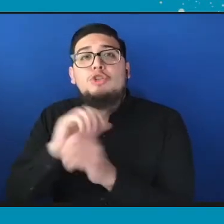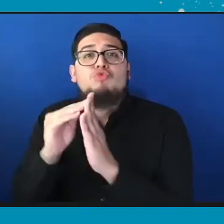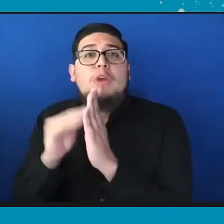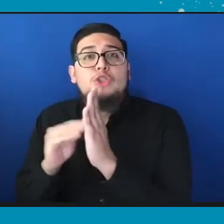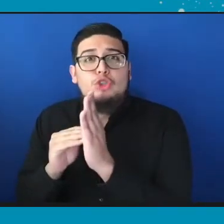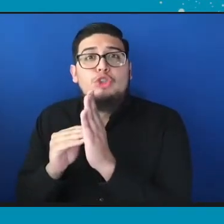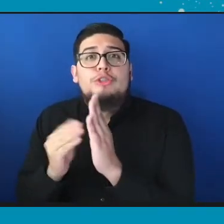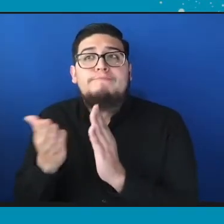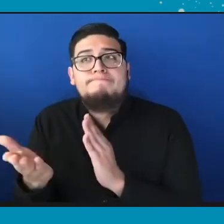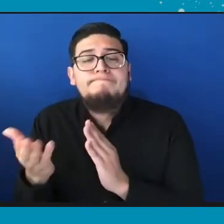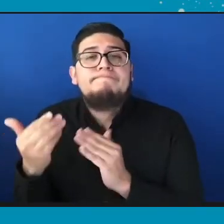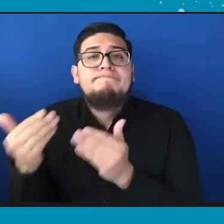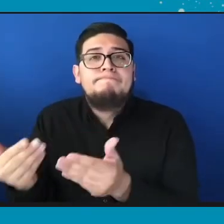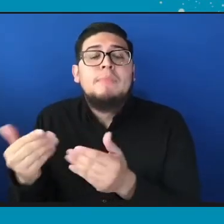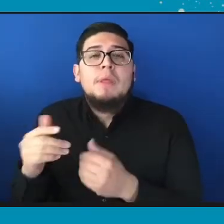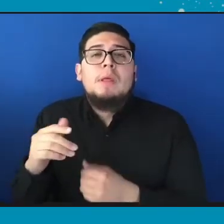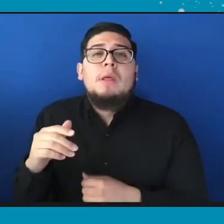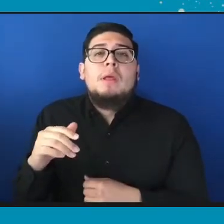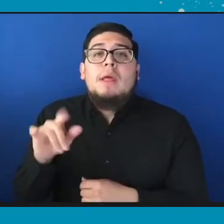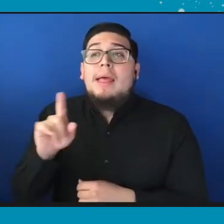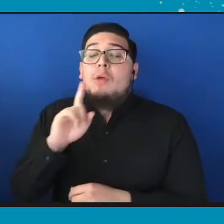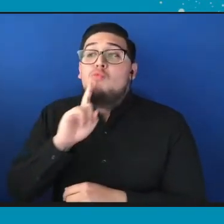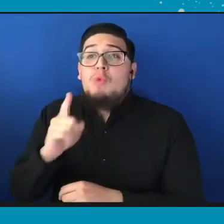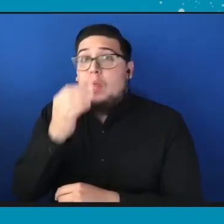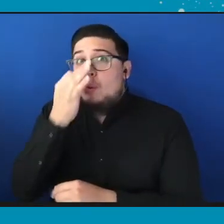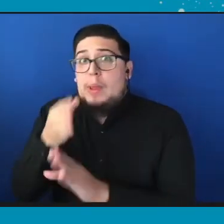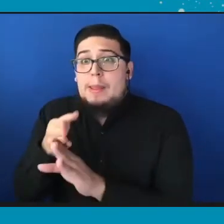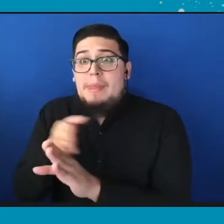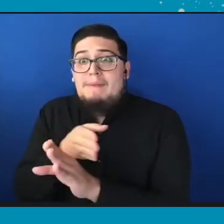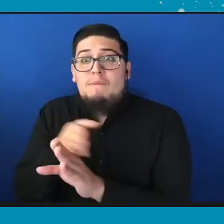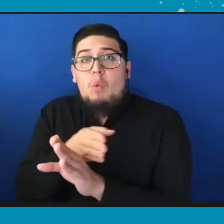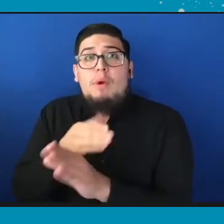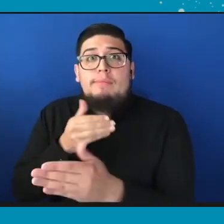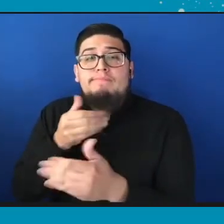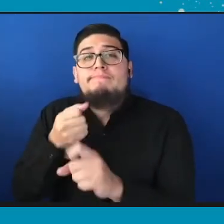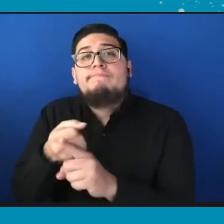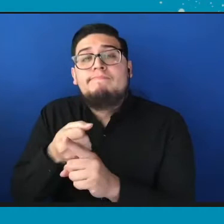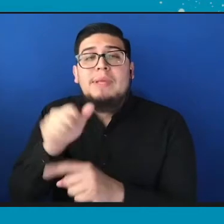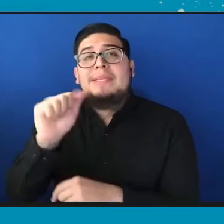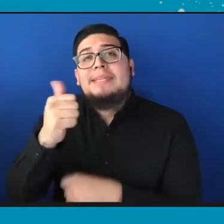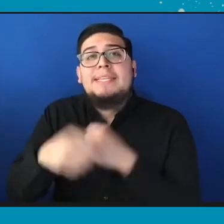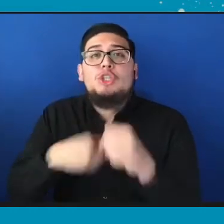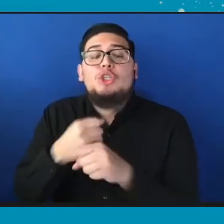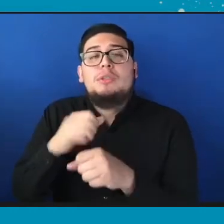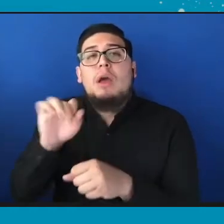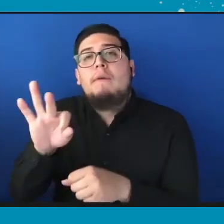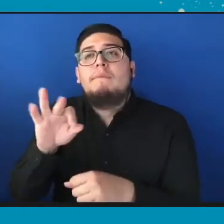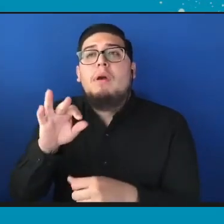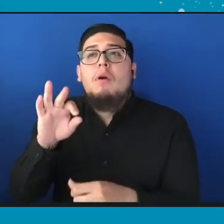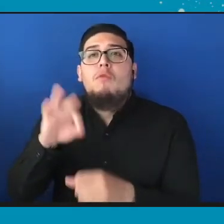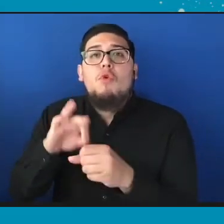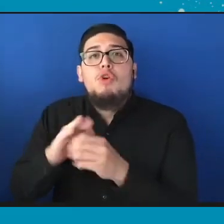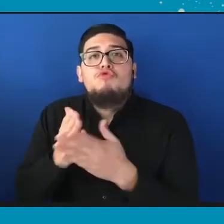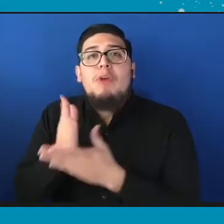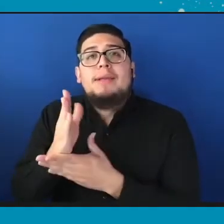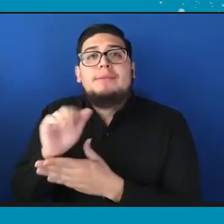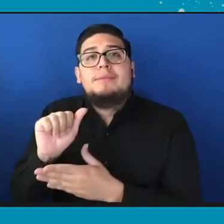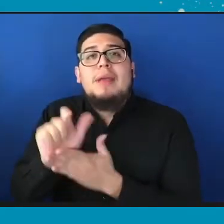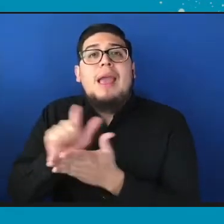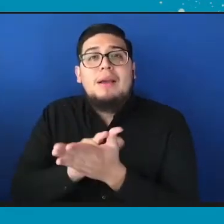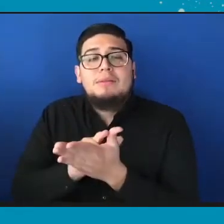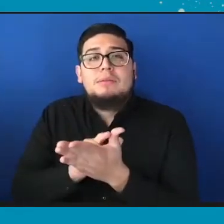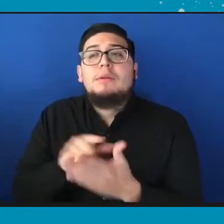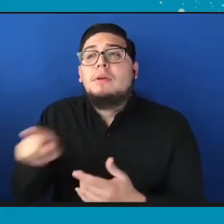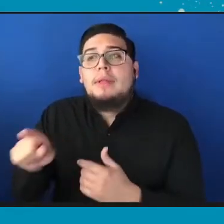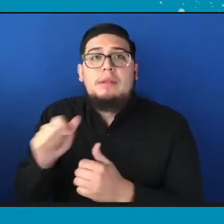before we get to 10 years before the Voting Rights Act is enacted, and at a time where